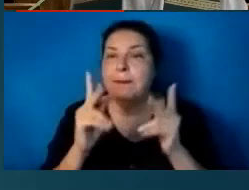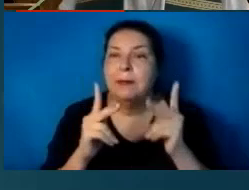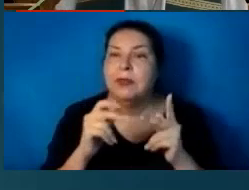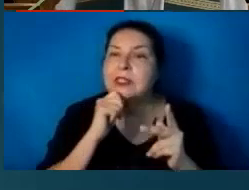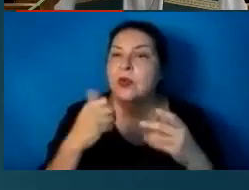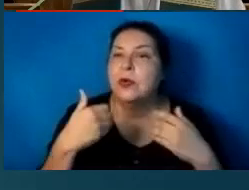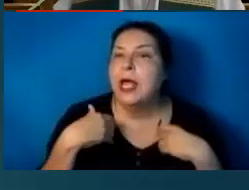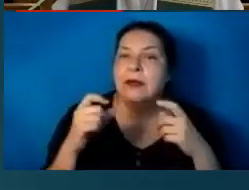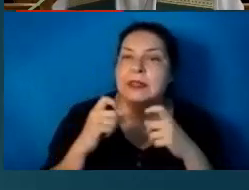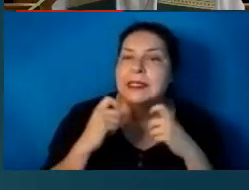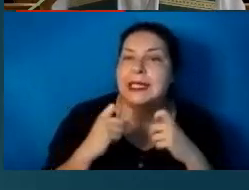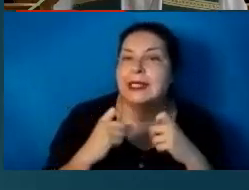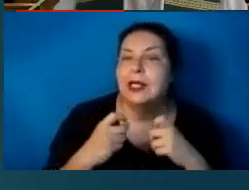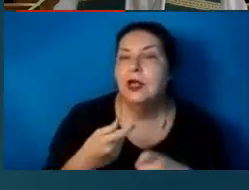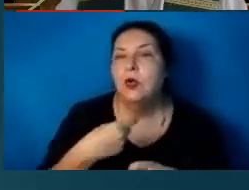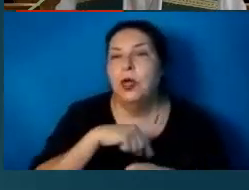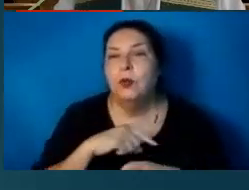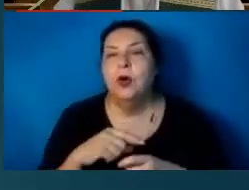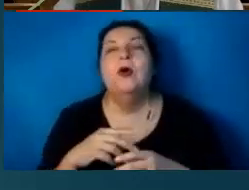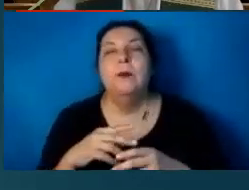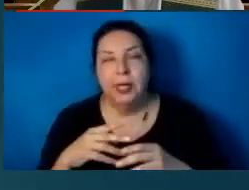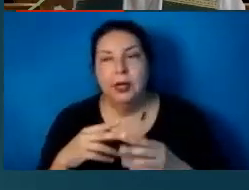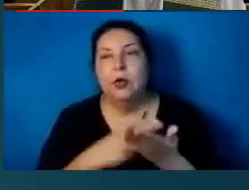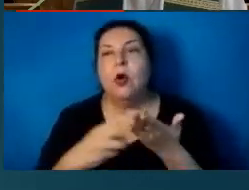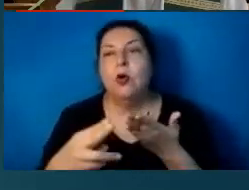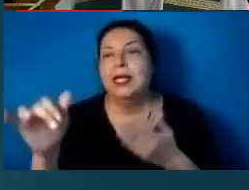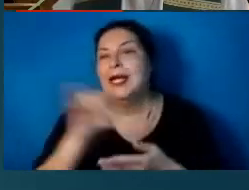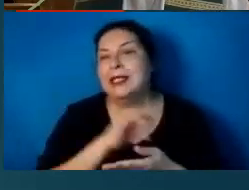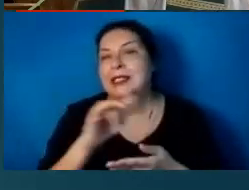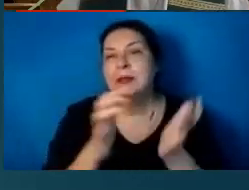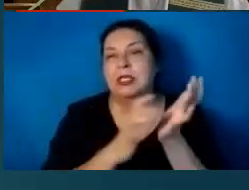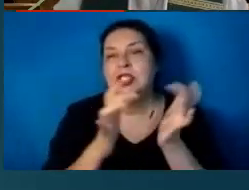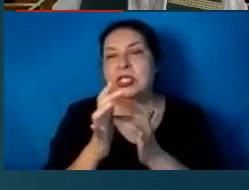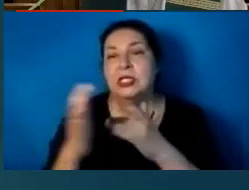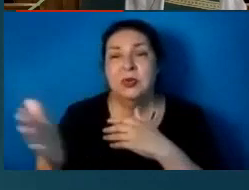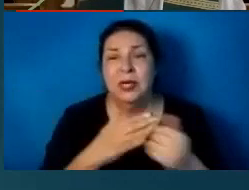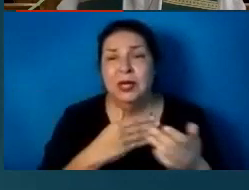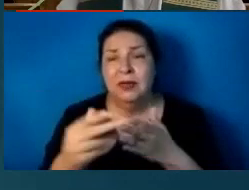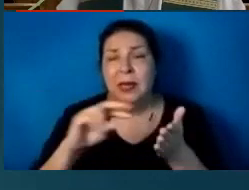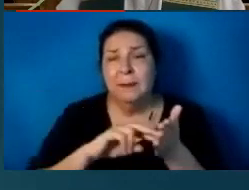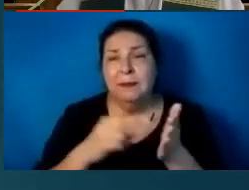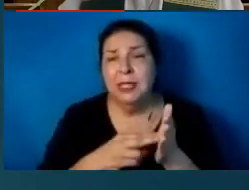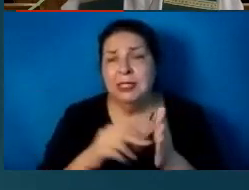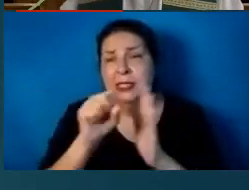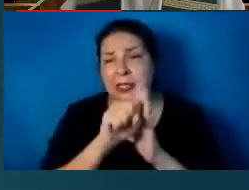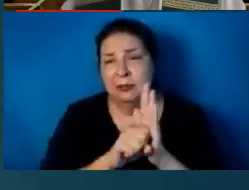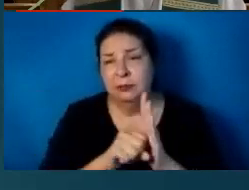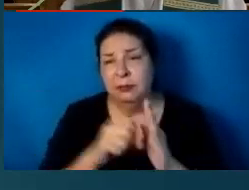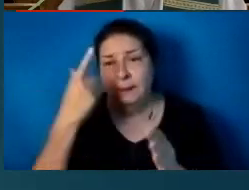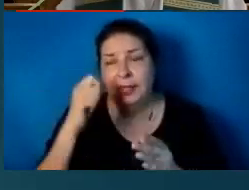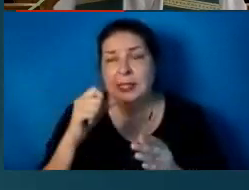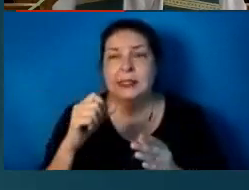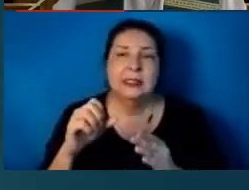shall positively be holy and like Jesus, whatever that may be, for the scripture says in 1